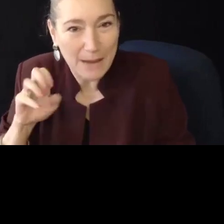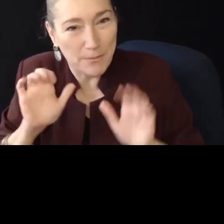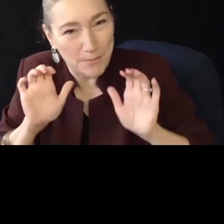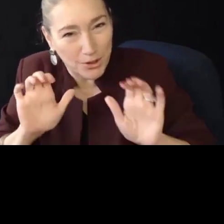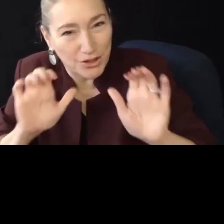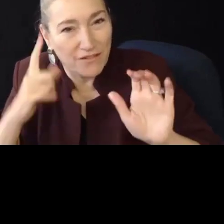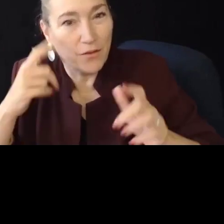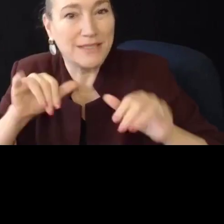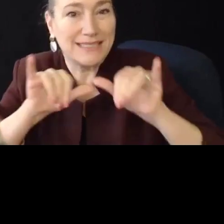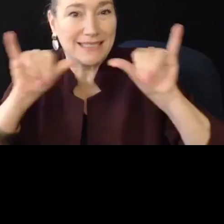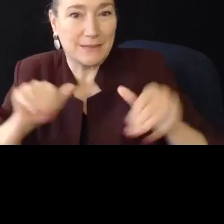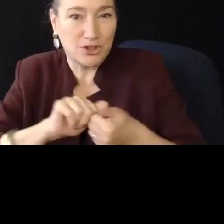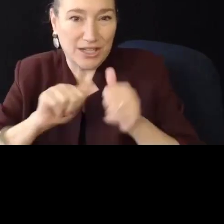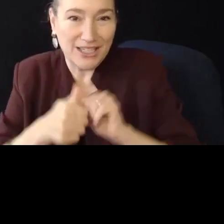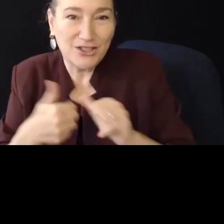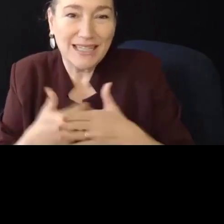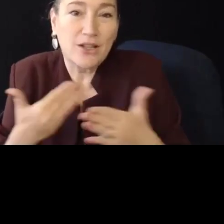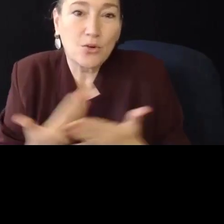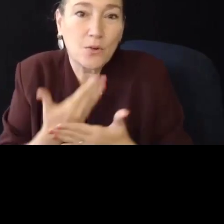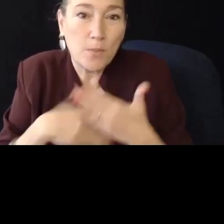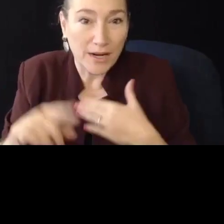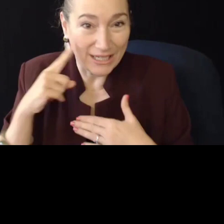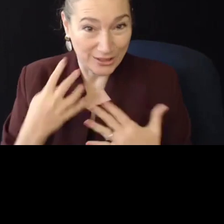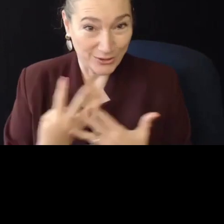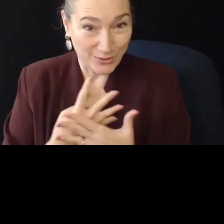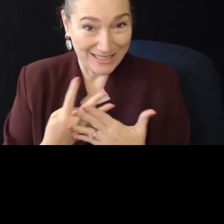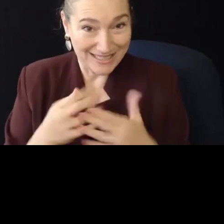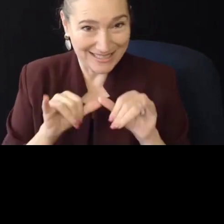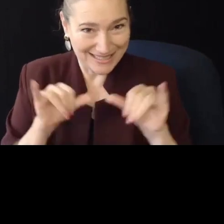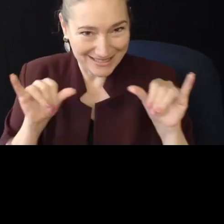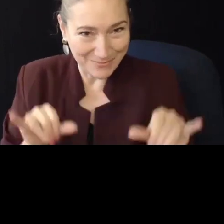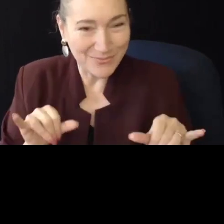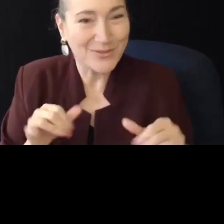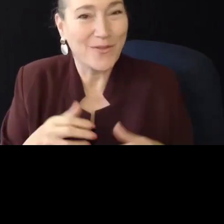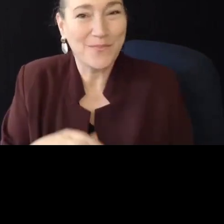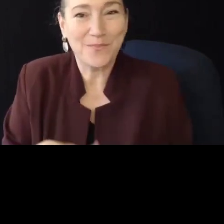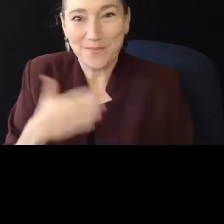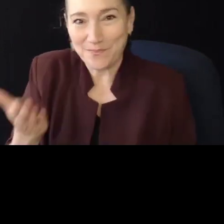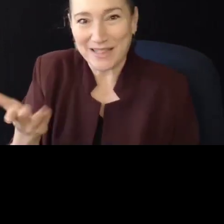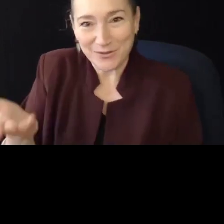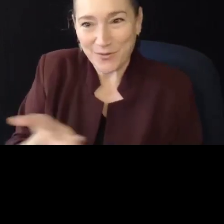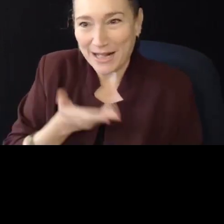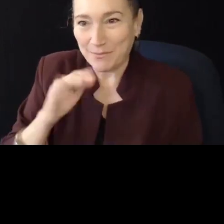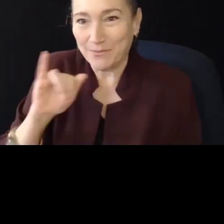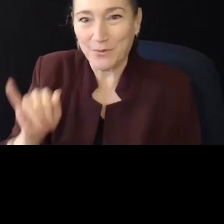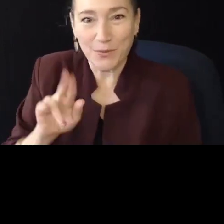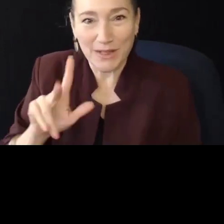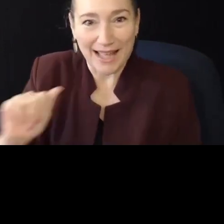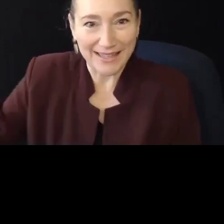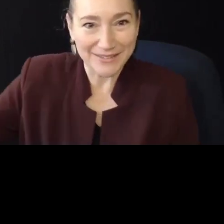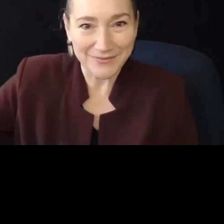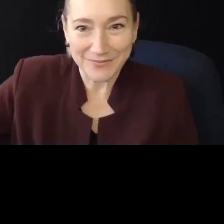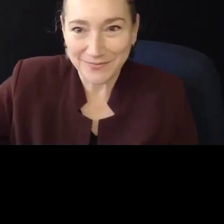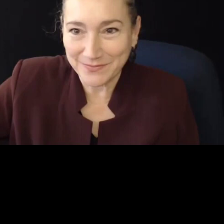And she's a close friend and very interested in pursuing